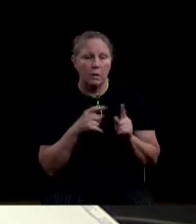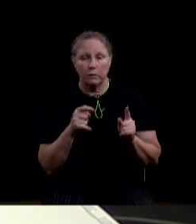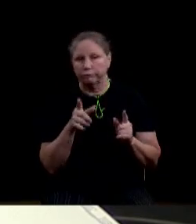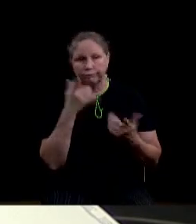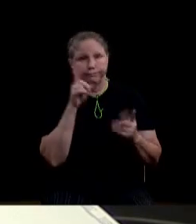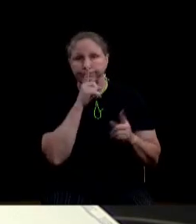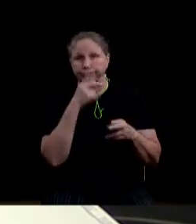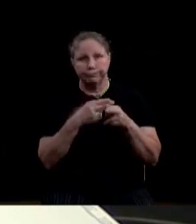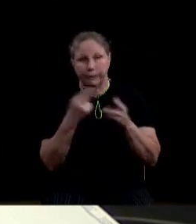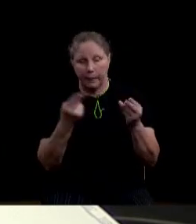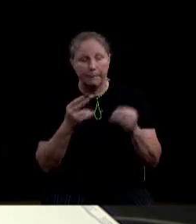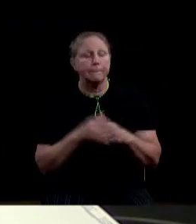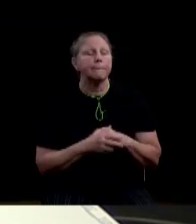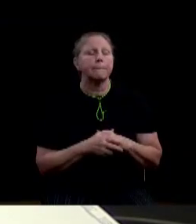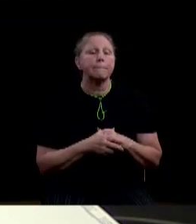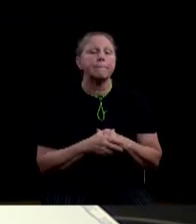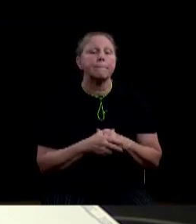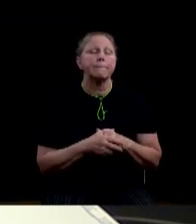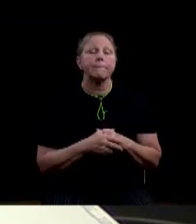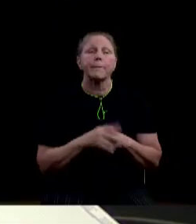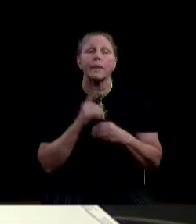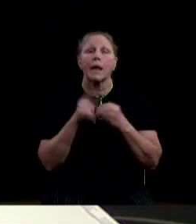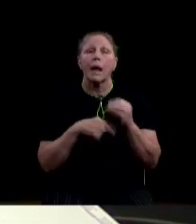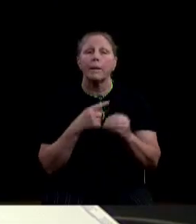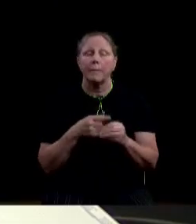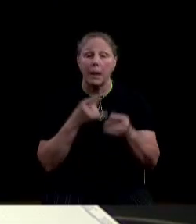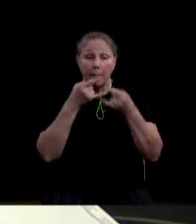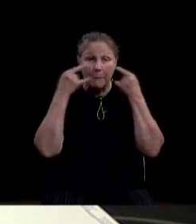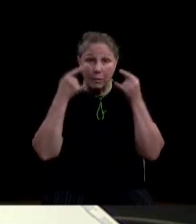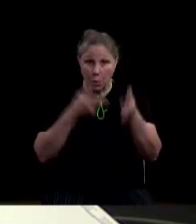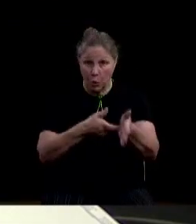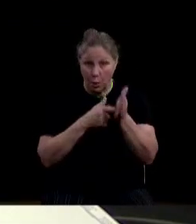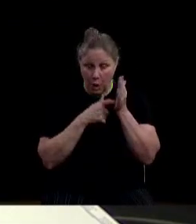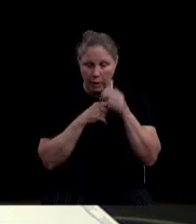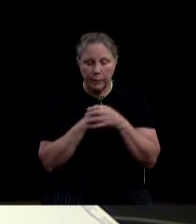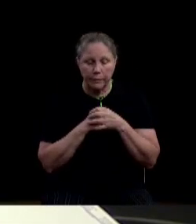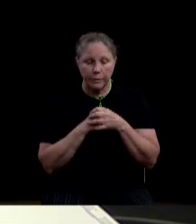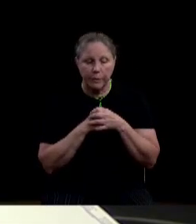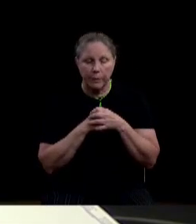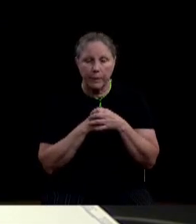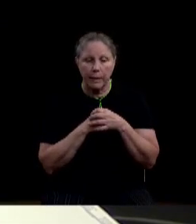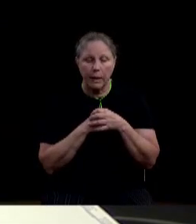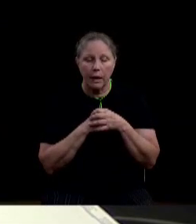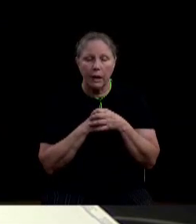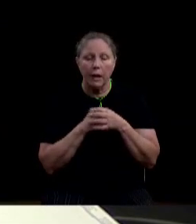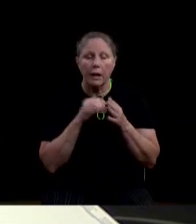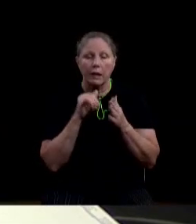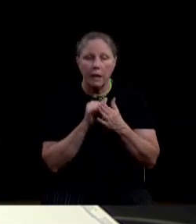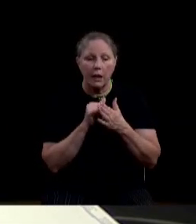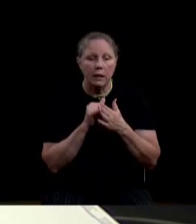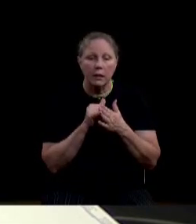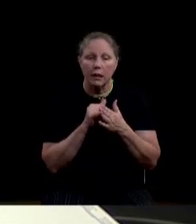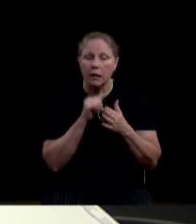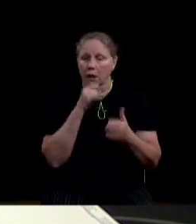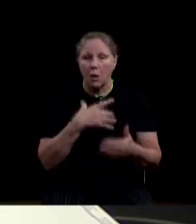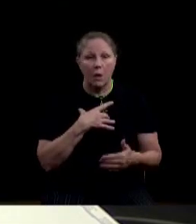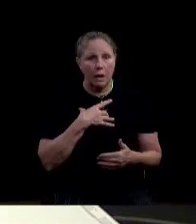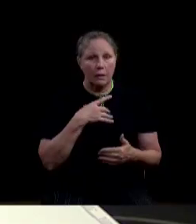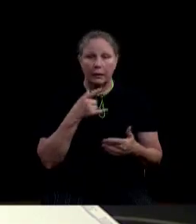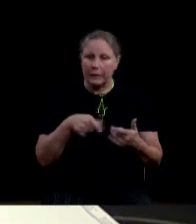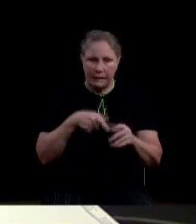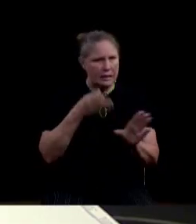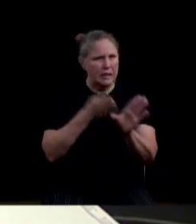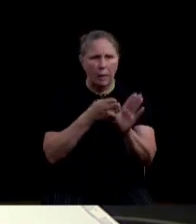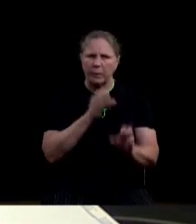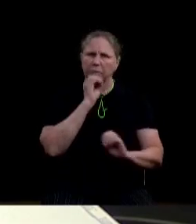for face mask and an expression that they do not live in a communist nation and would not like to be told how